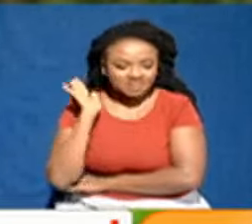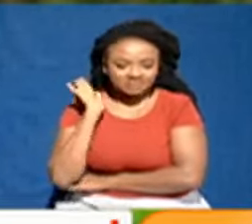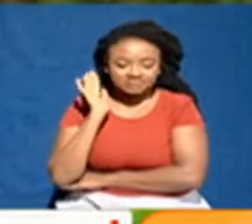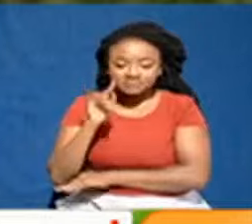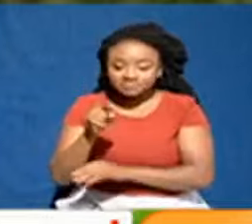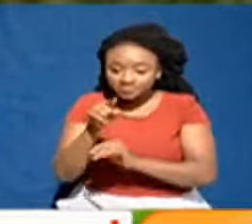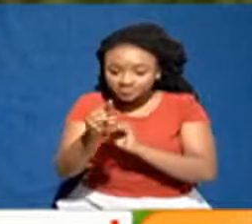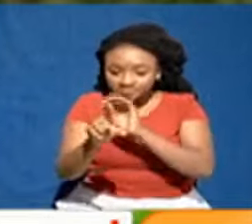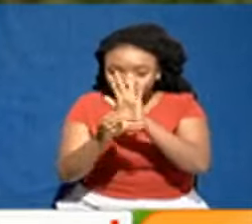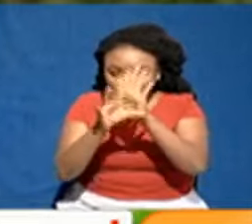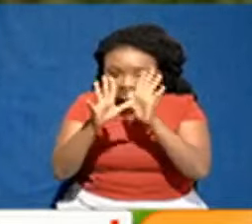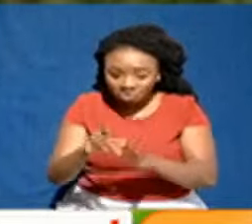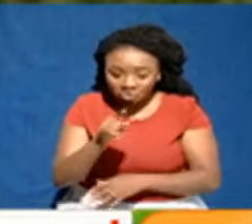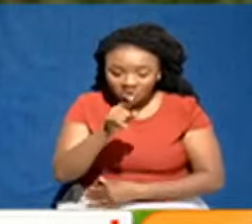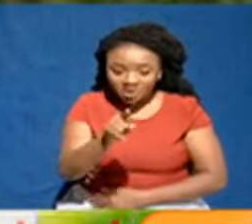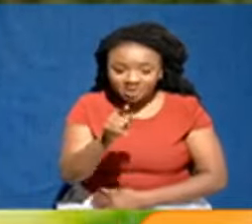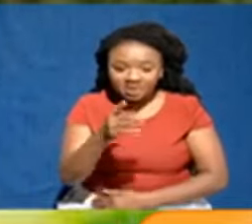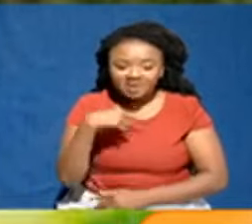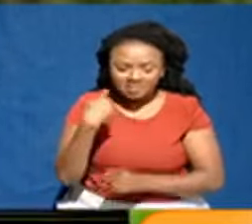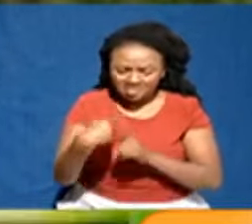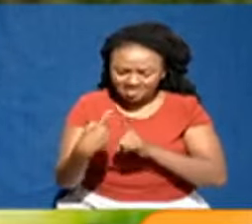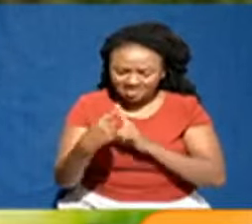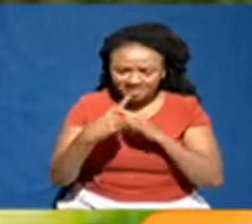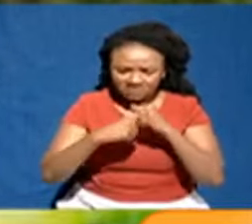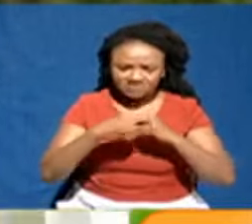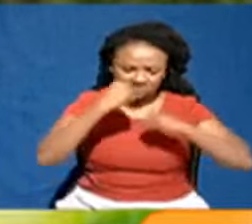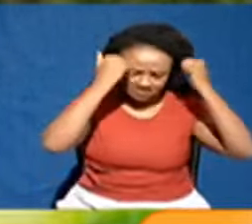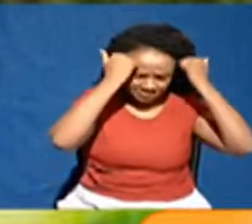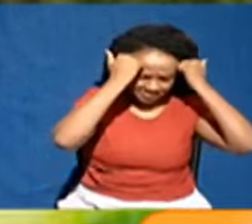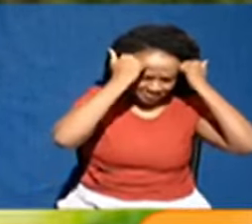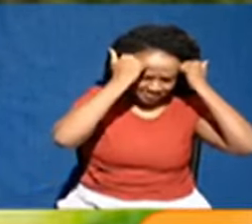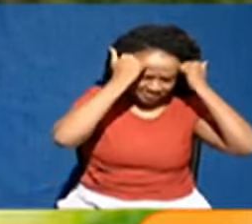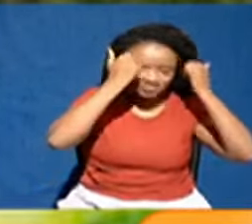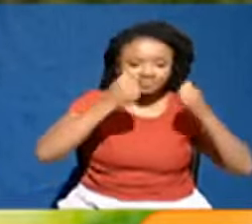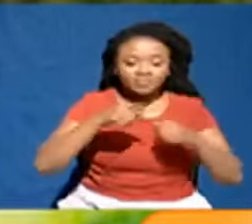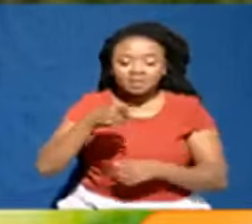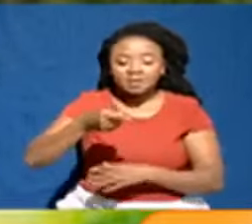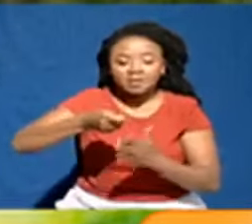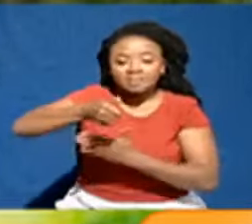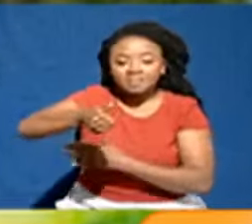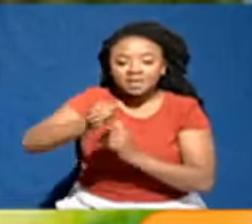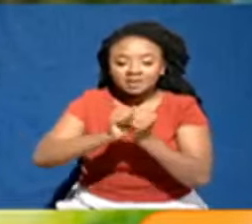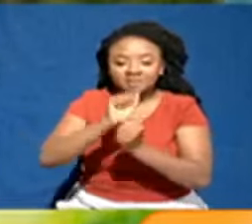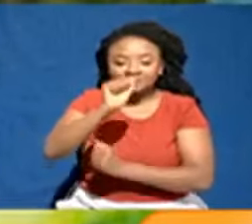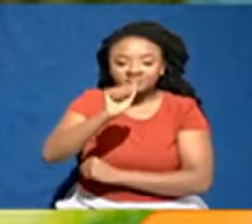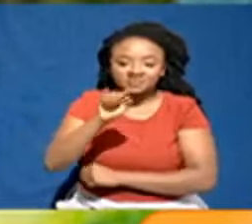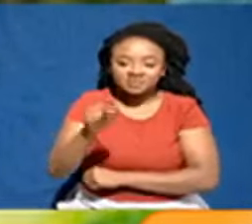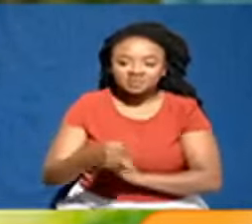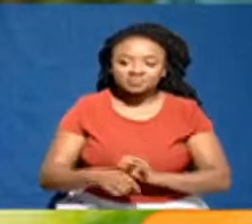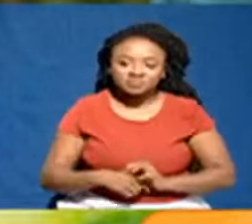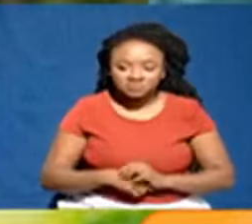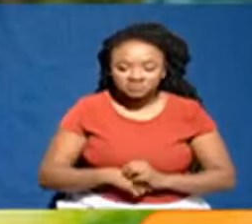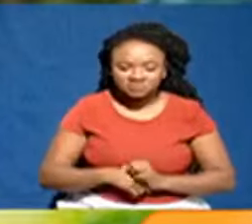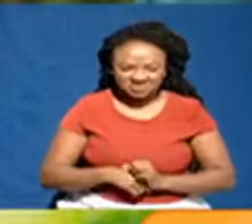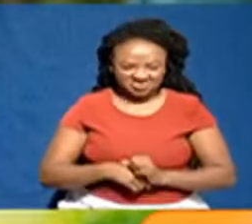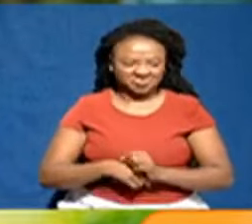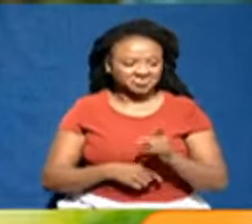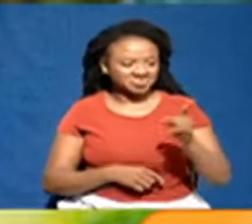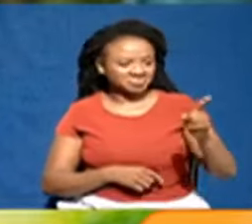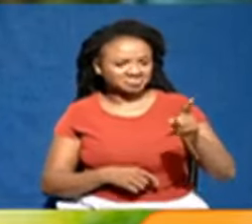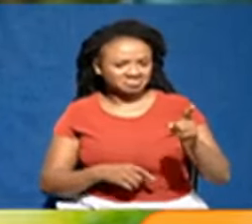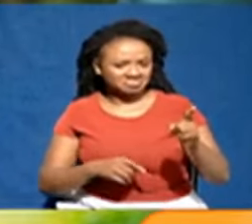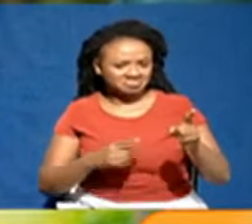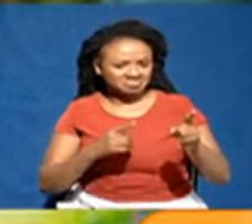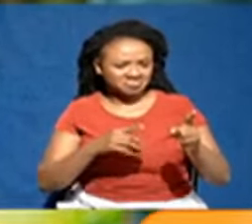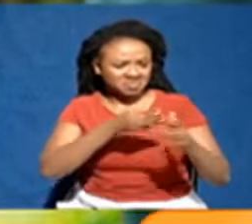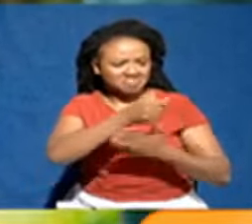Lawyers who also six years to be in class, they are paid only 15,000 during pupillage. So you cannot say that then when you